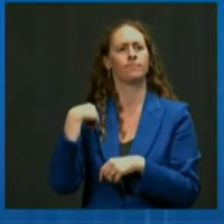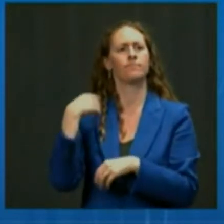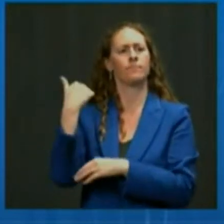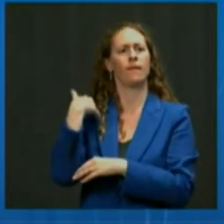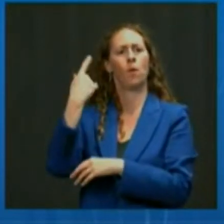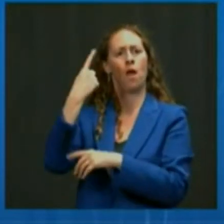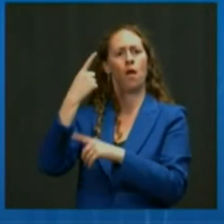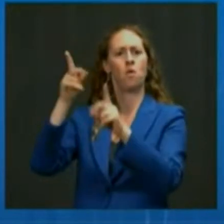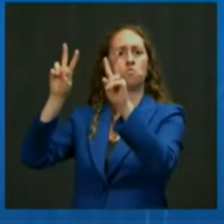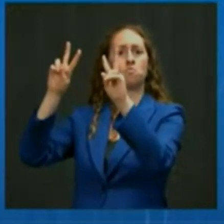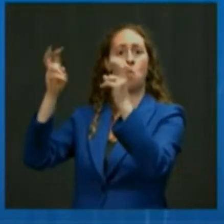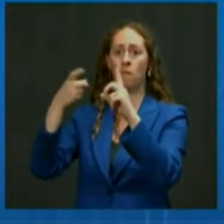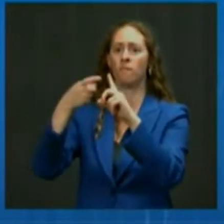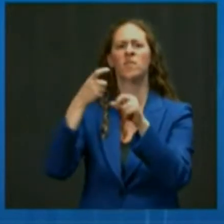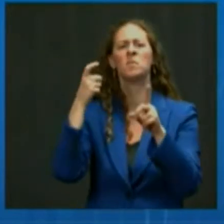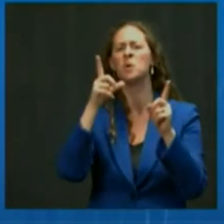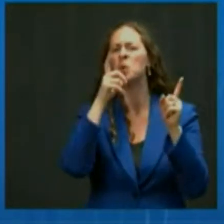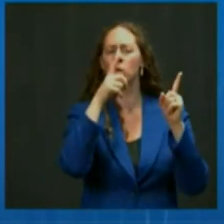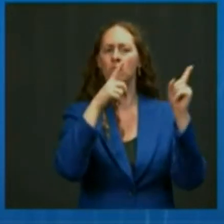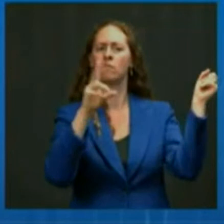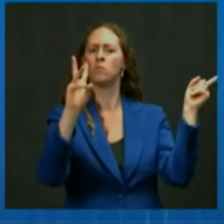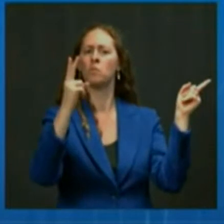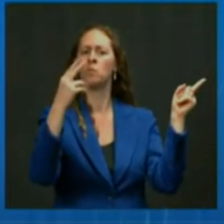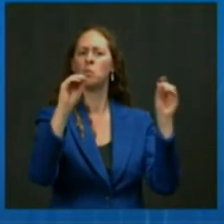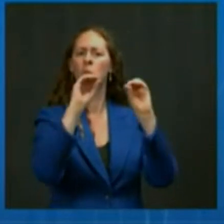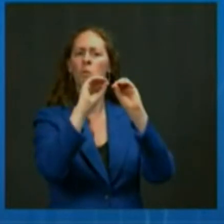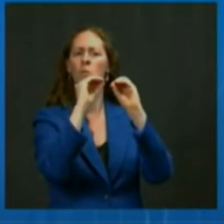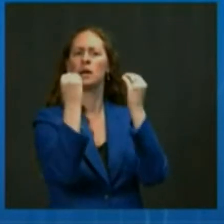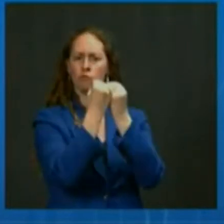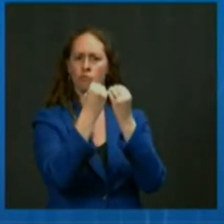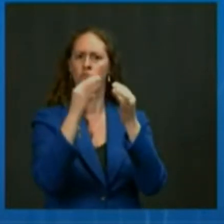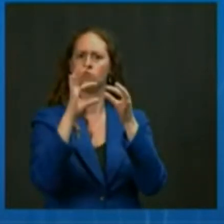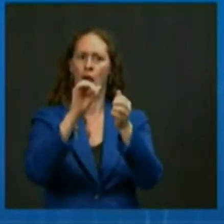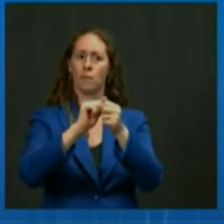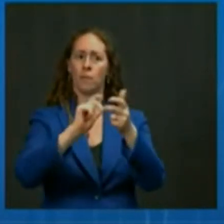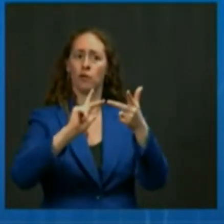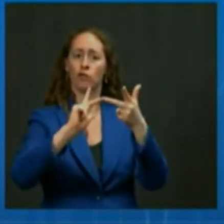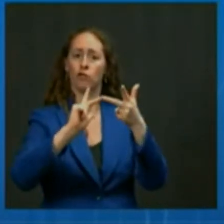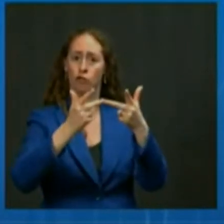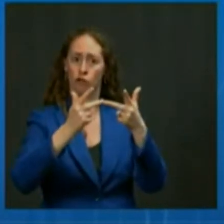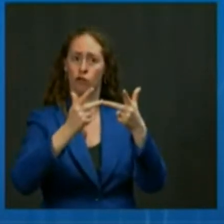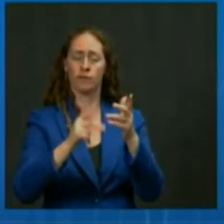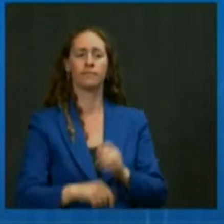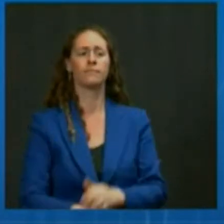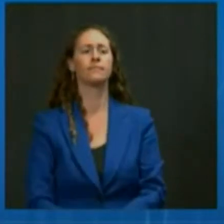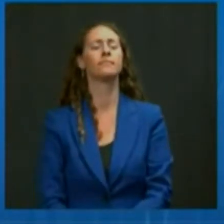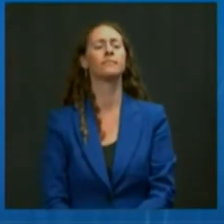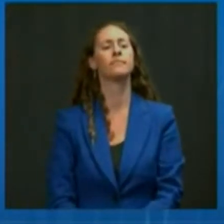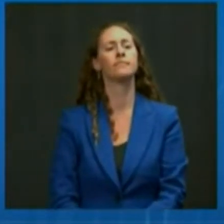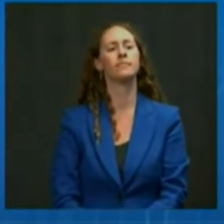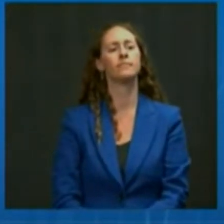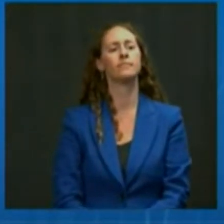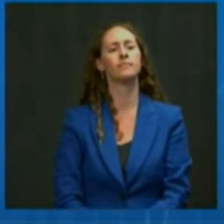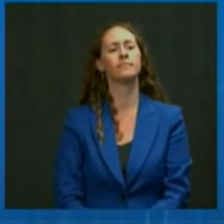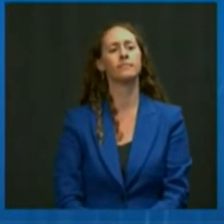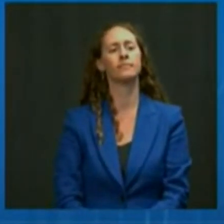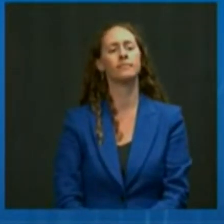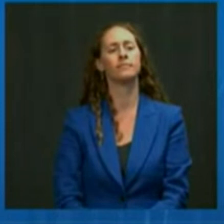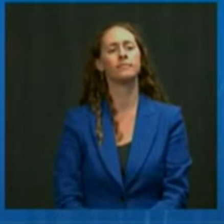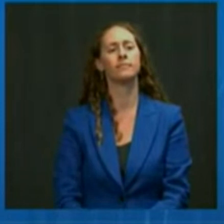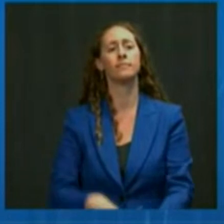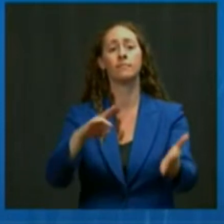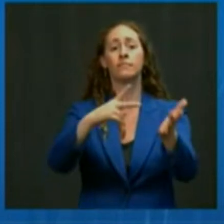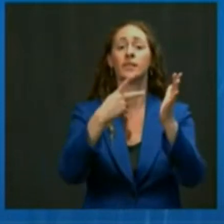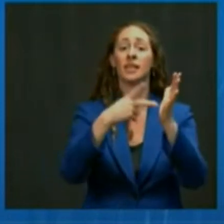today about booster shots. If we think about this in terms of an analogy, we're planning to hand out extra life jackets to people